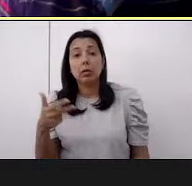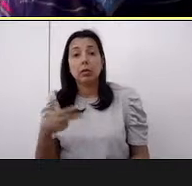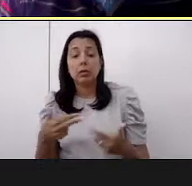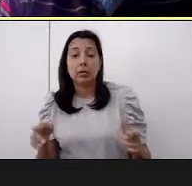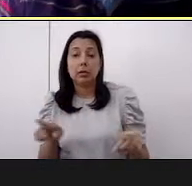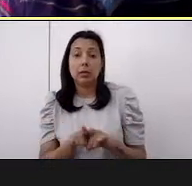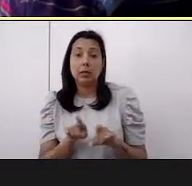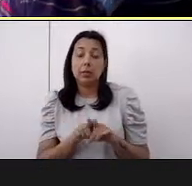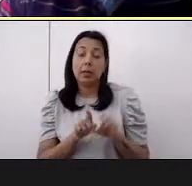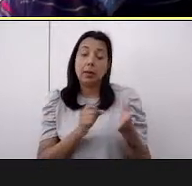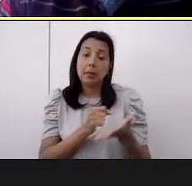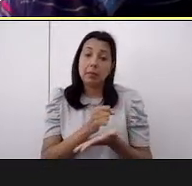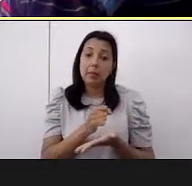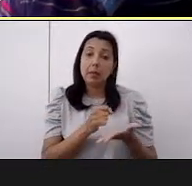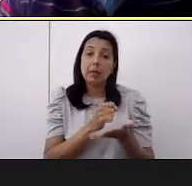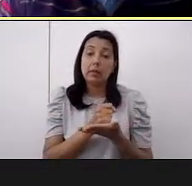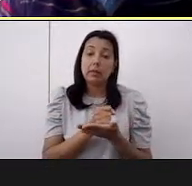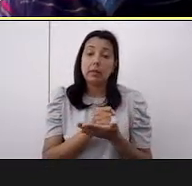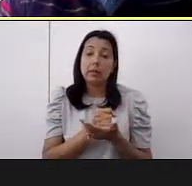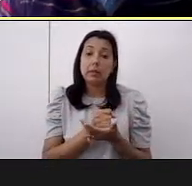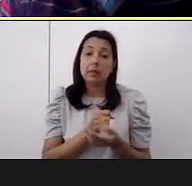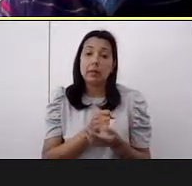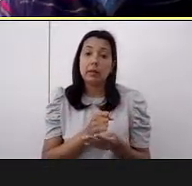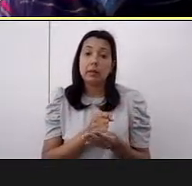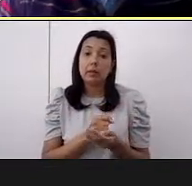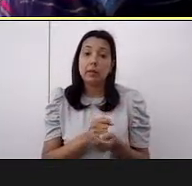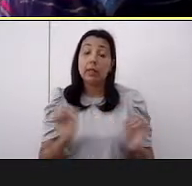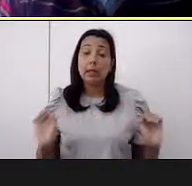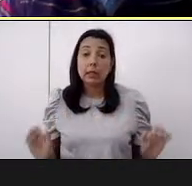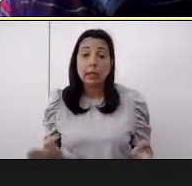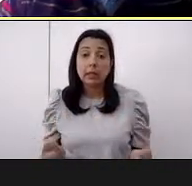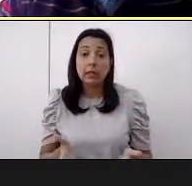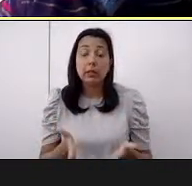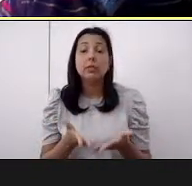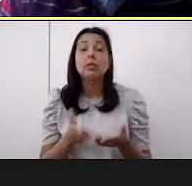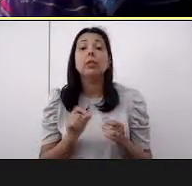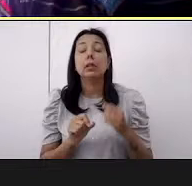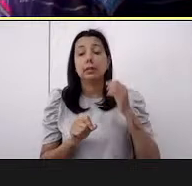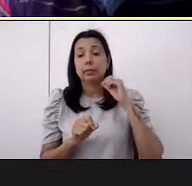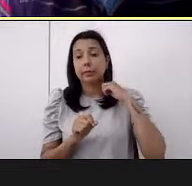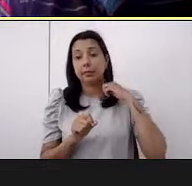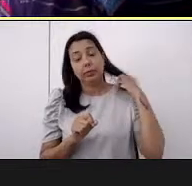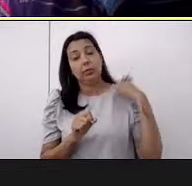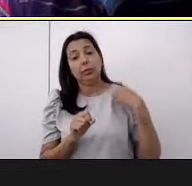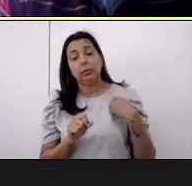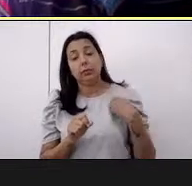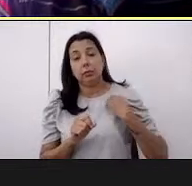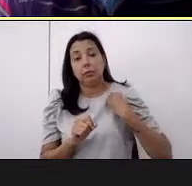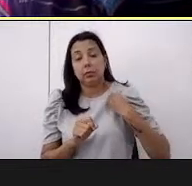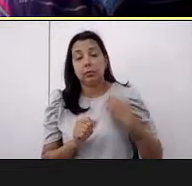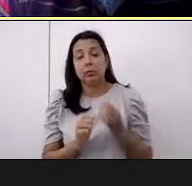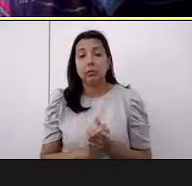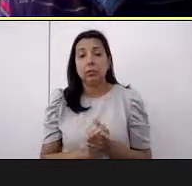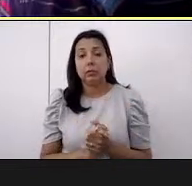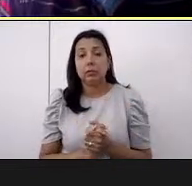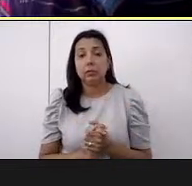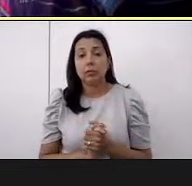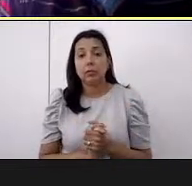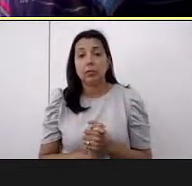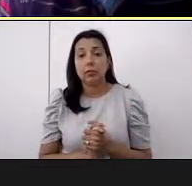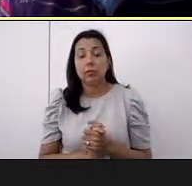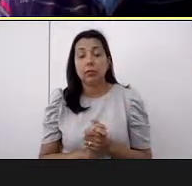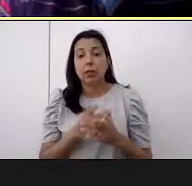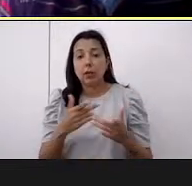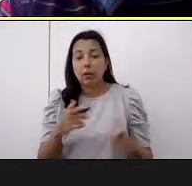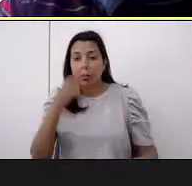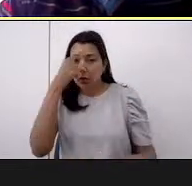incentives rather than on sanctions, and based on persuasions and negotiations